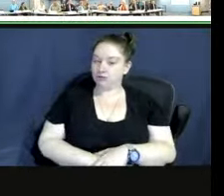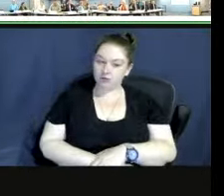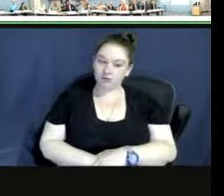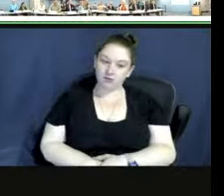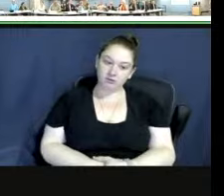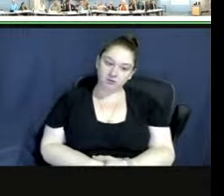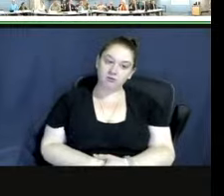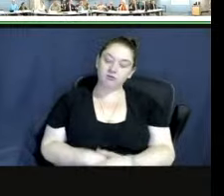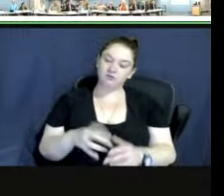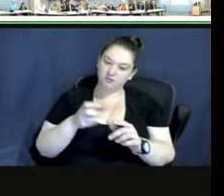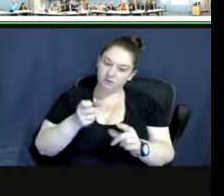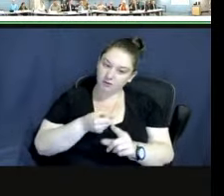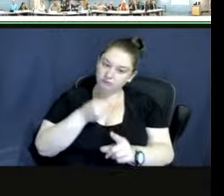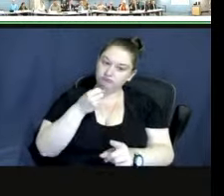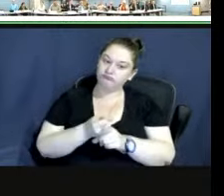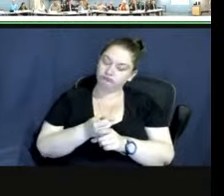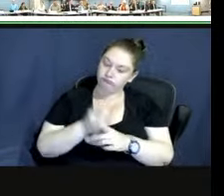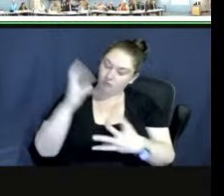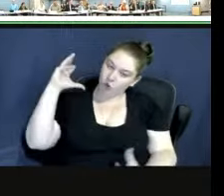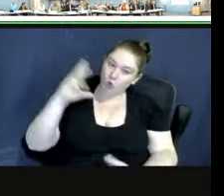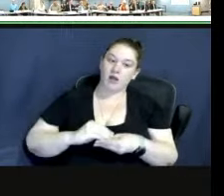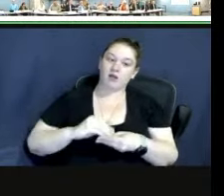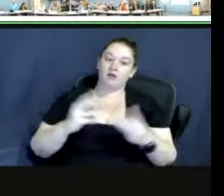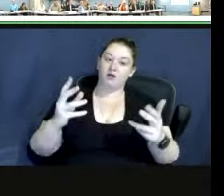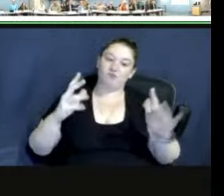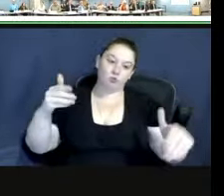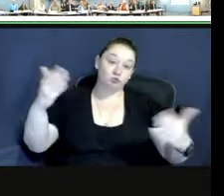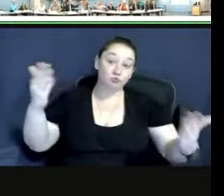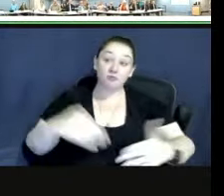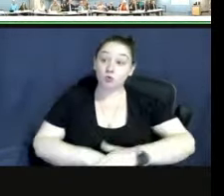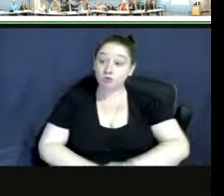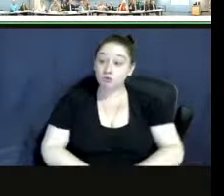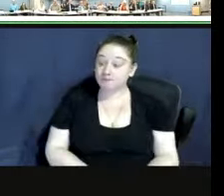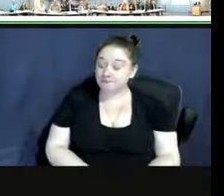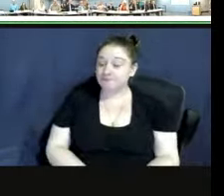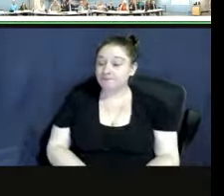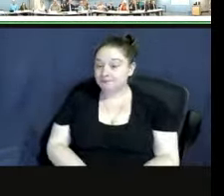the totality of what was proposed.